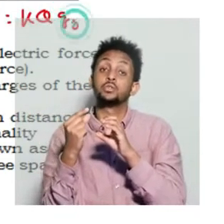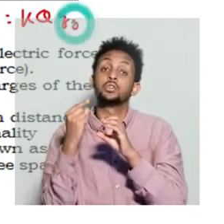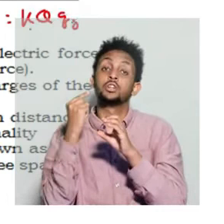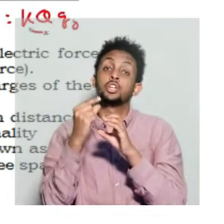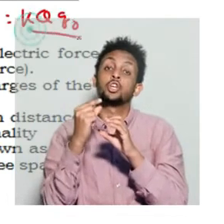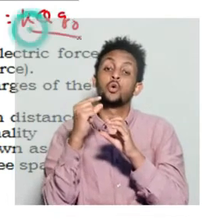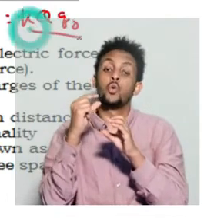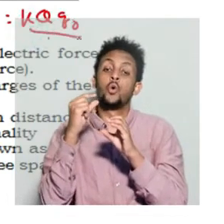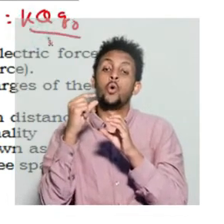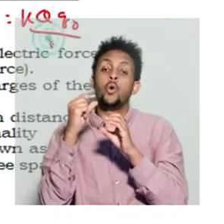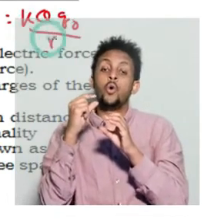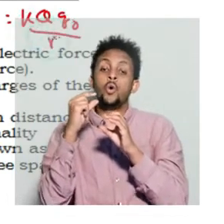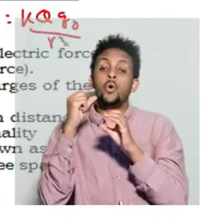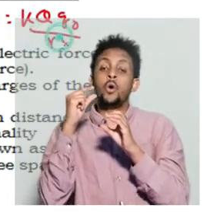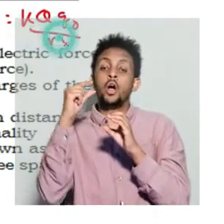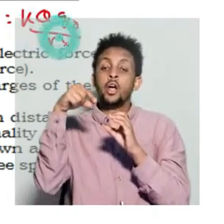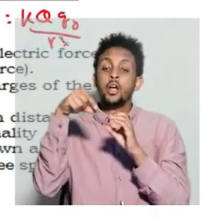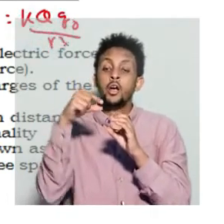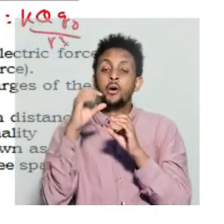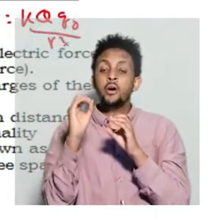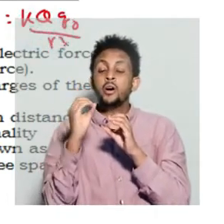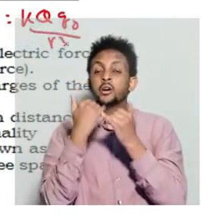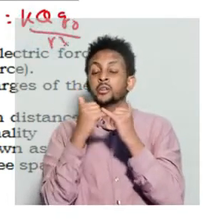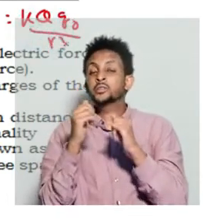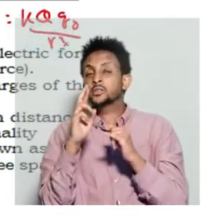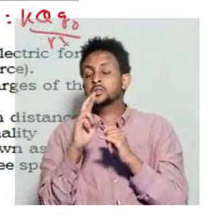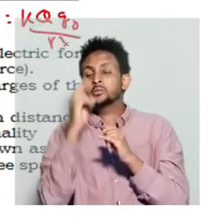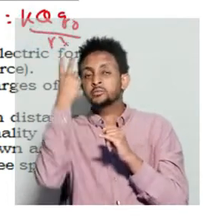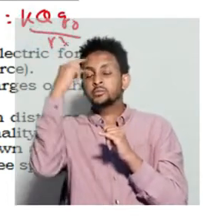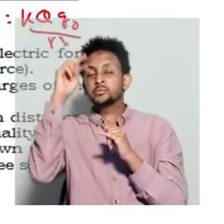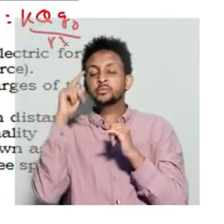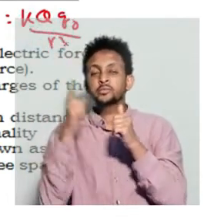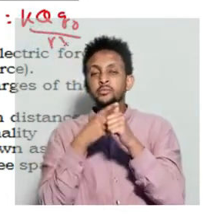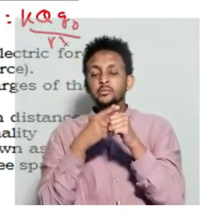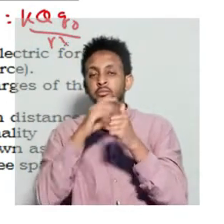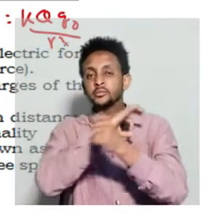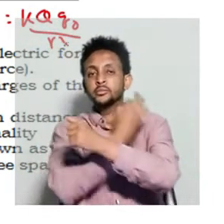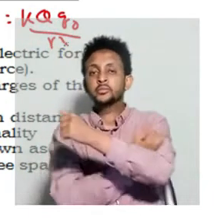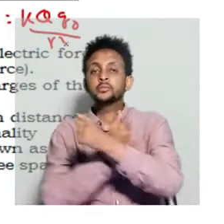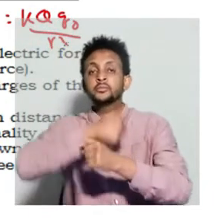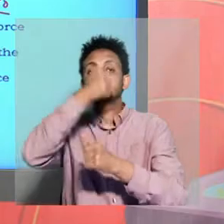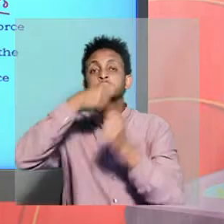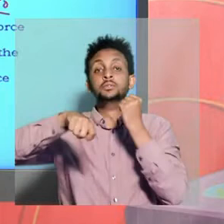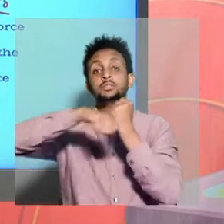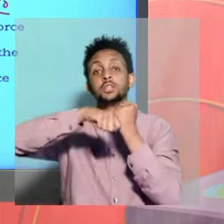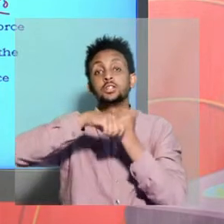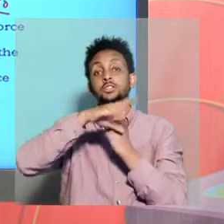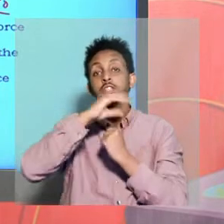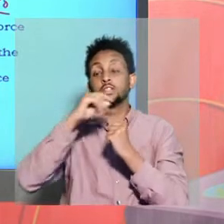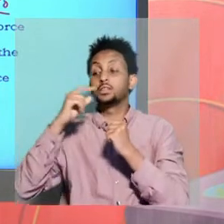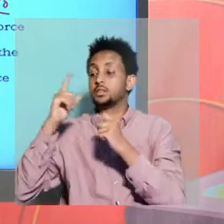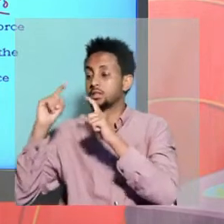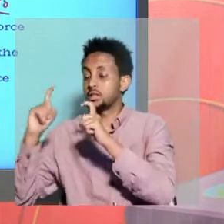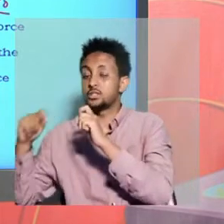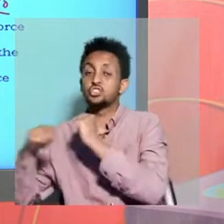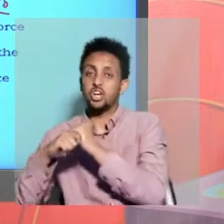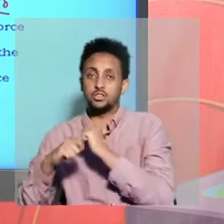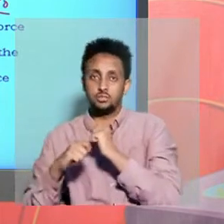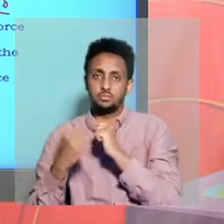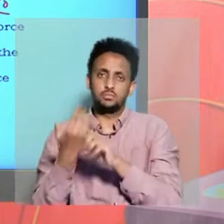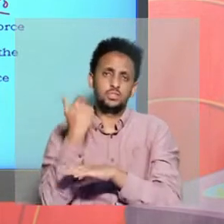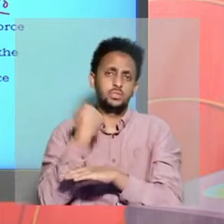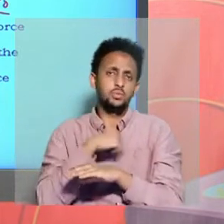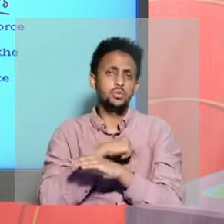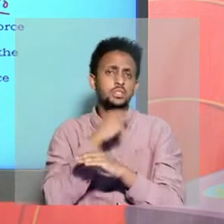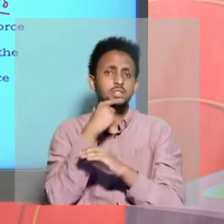q naught over r squared. This is how we express the force between the main charge and the test charge. And previously